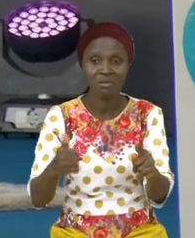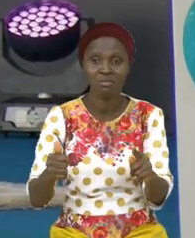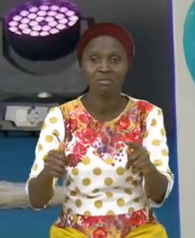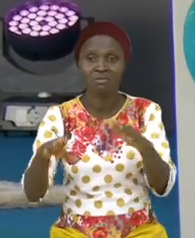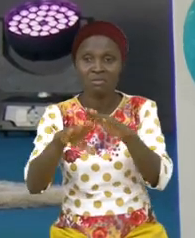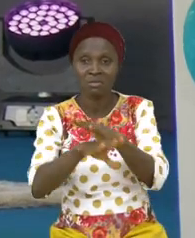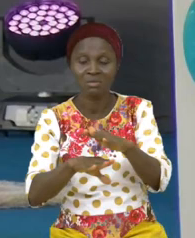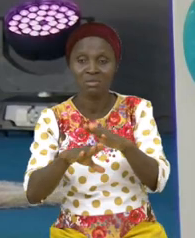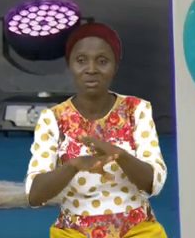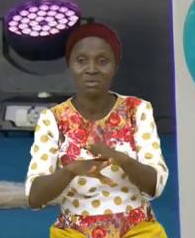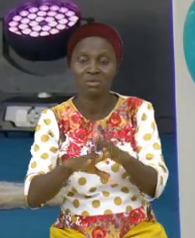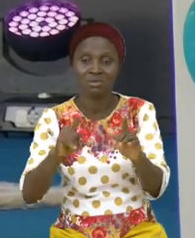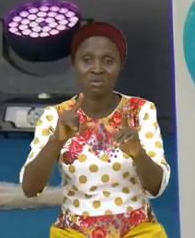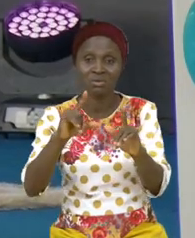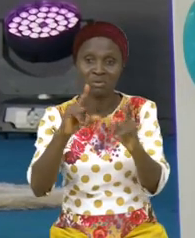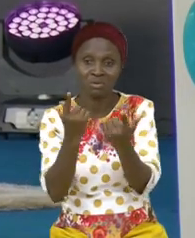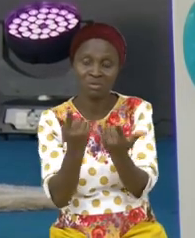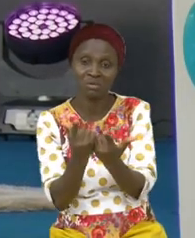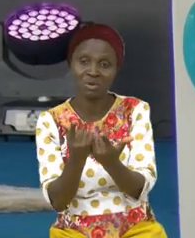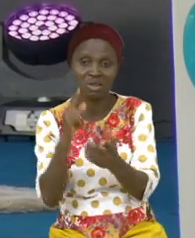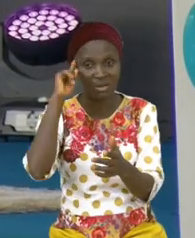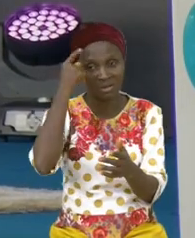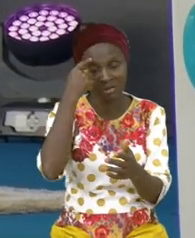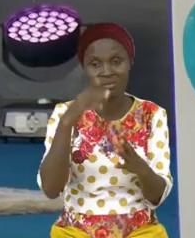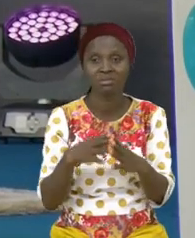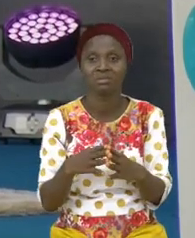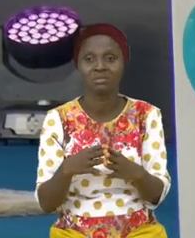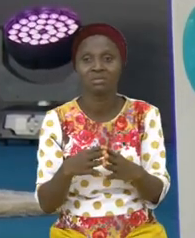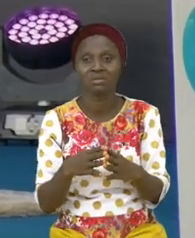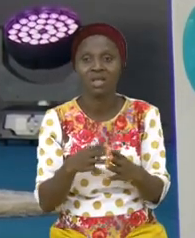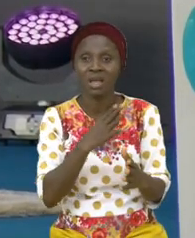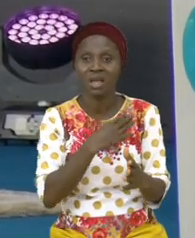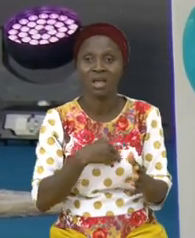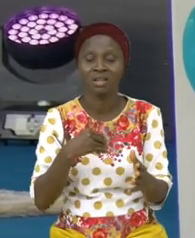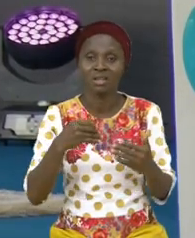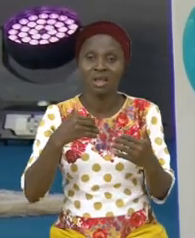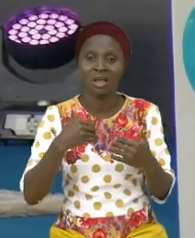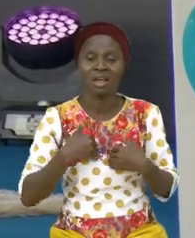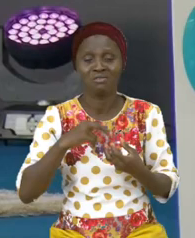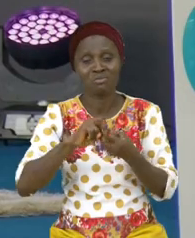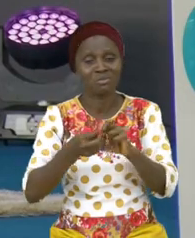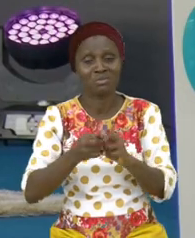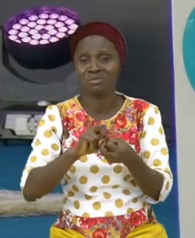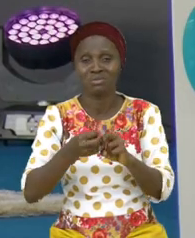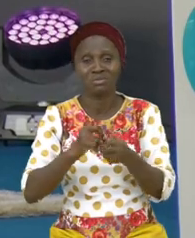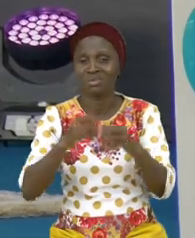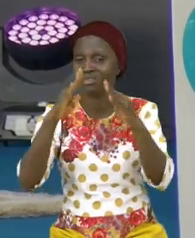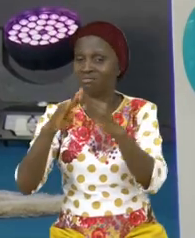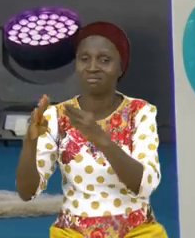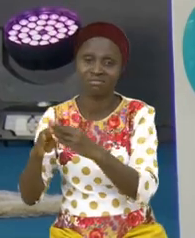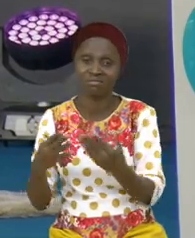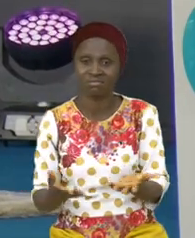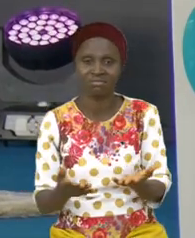government, from an average community, from a problematic country. That's who you are.